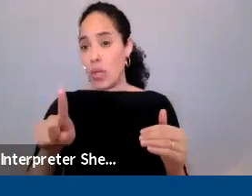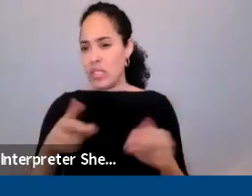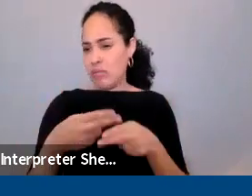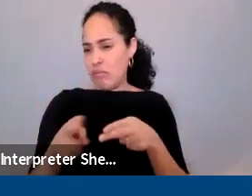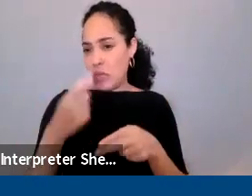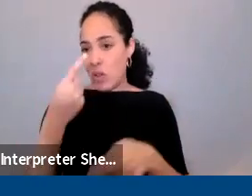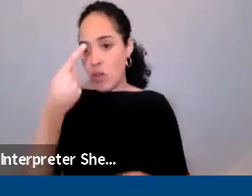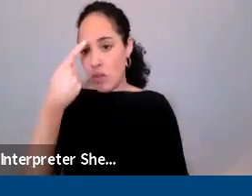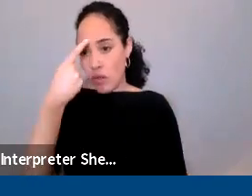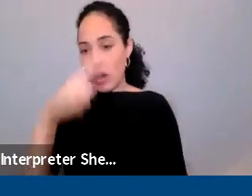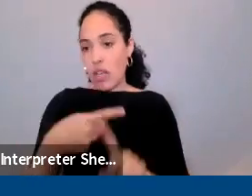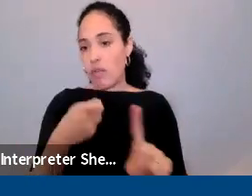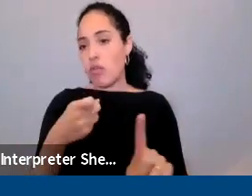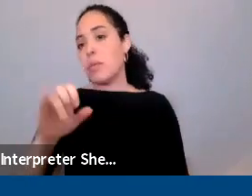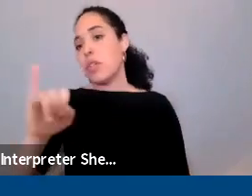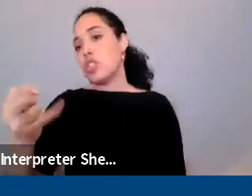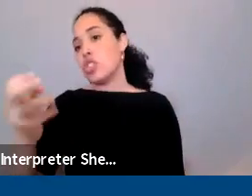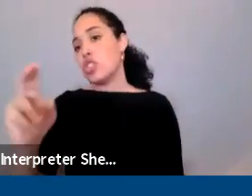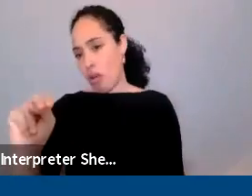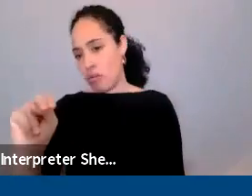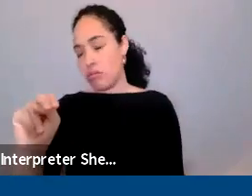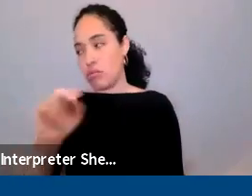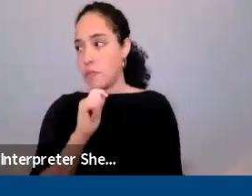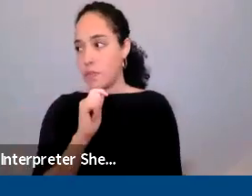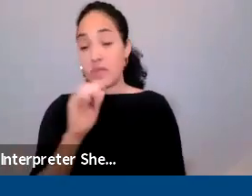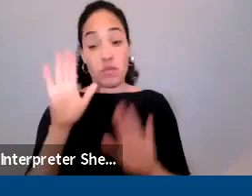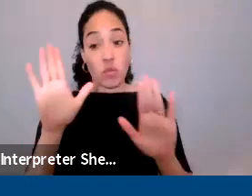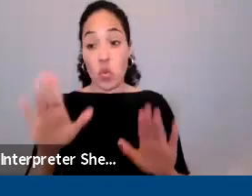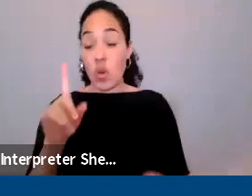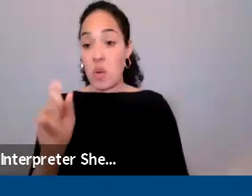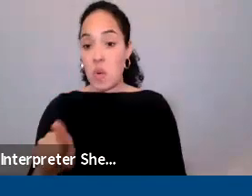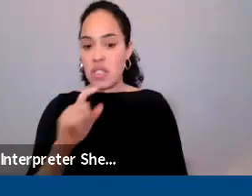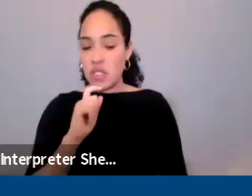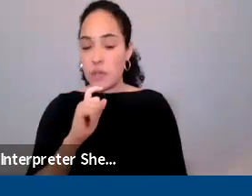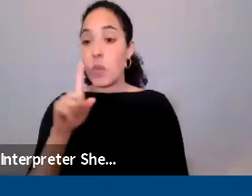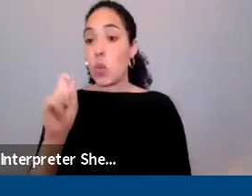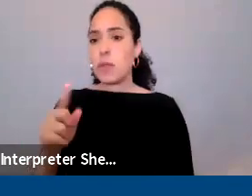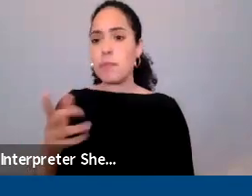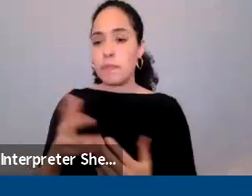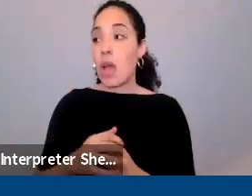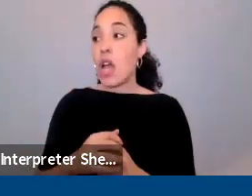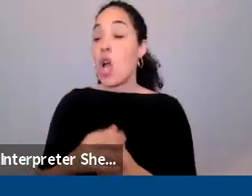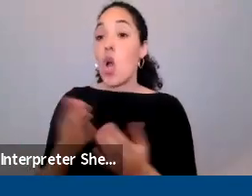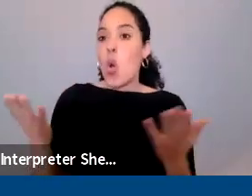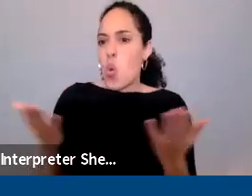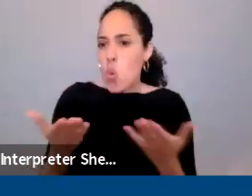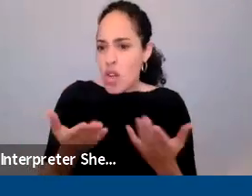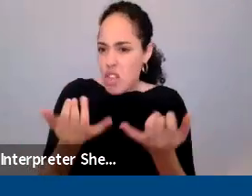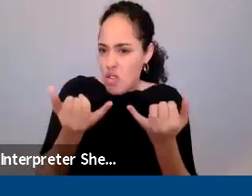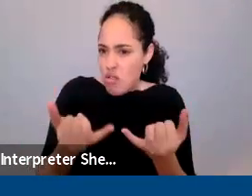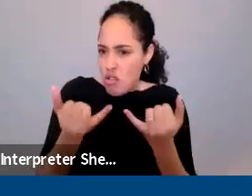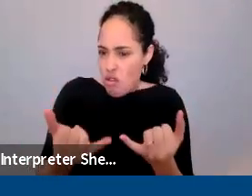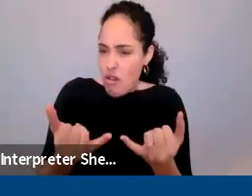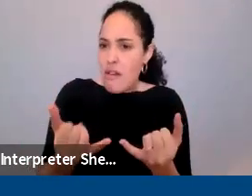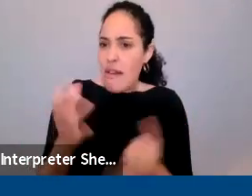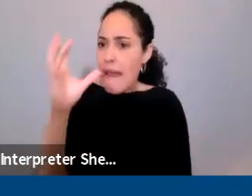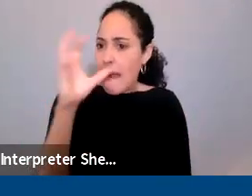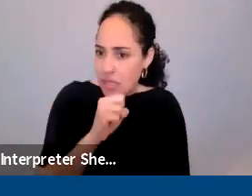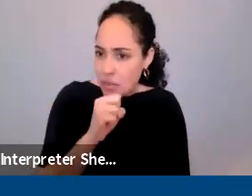great question for this webinar, is what are the current estimates of time frame for increased flood